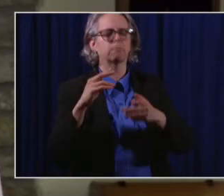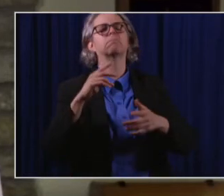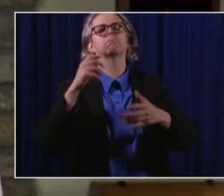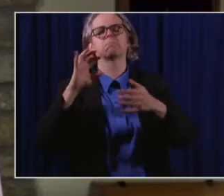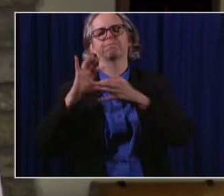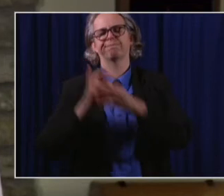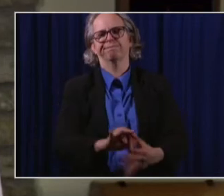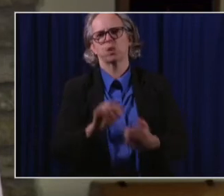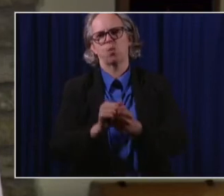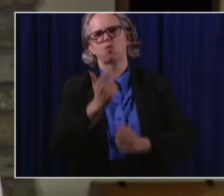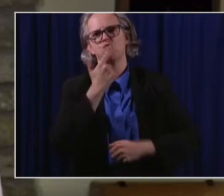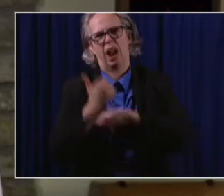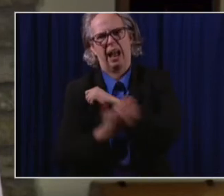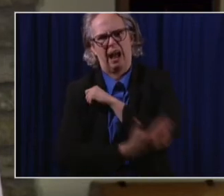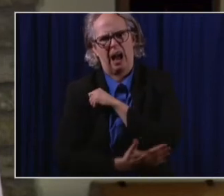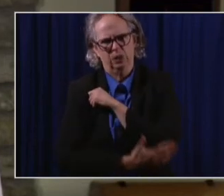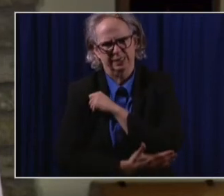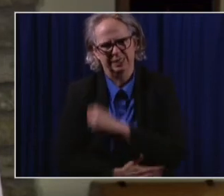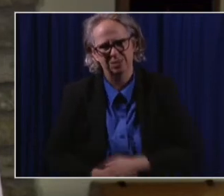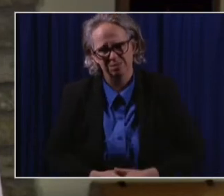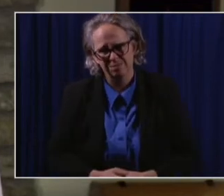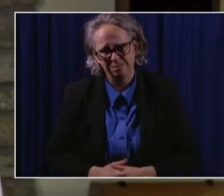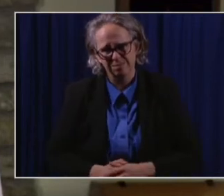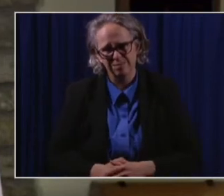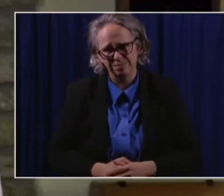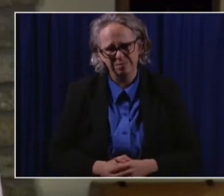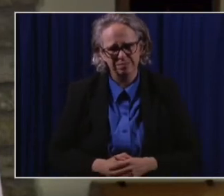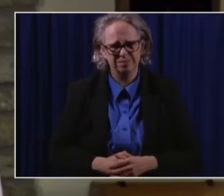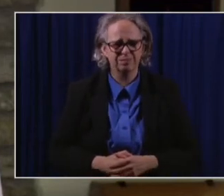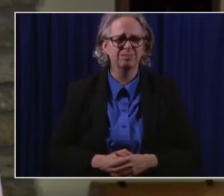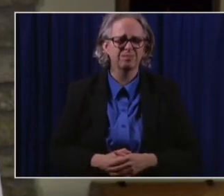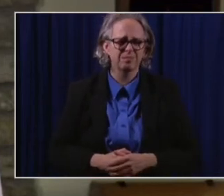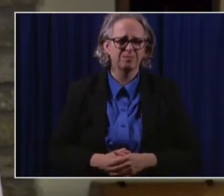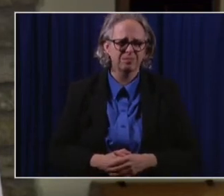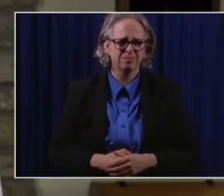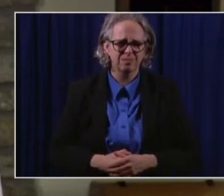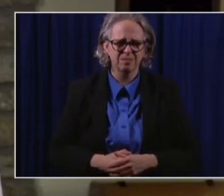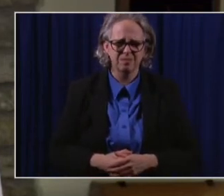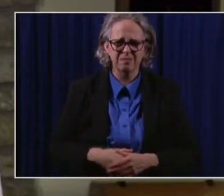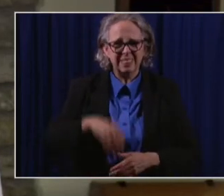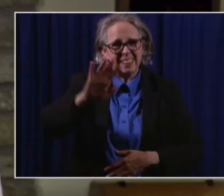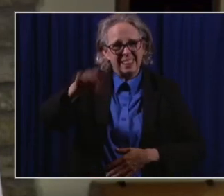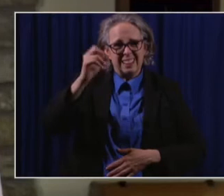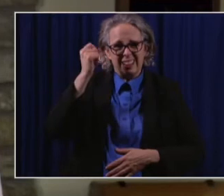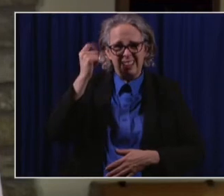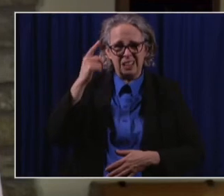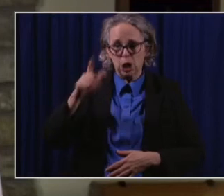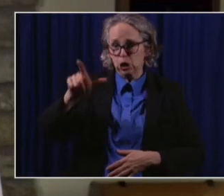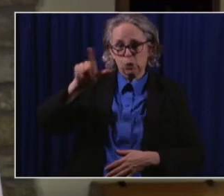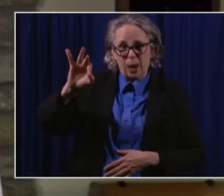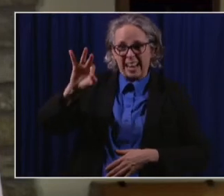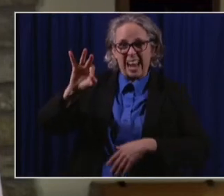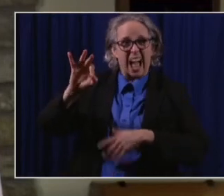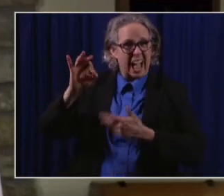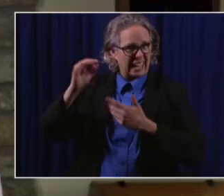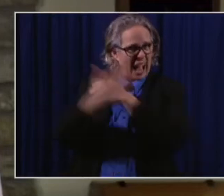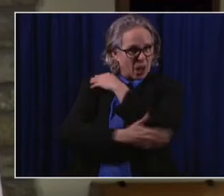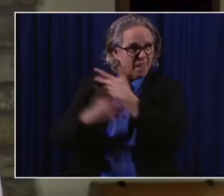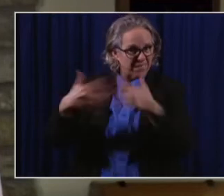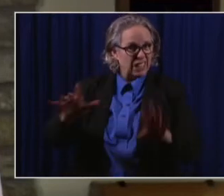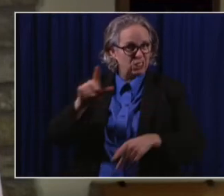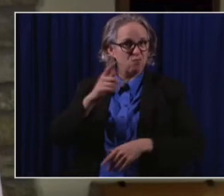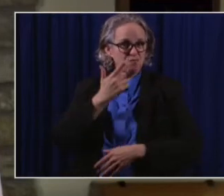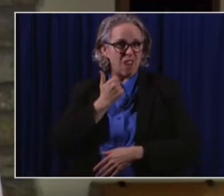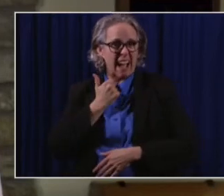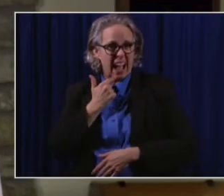forecast looks like. 2 indicators are present in all of these 29 counties. Indicator 1, which is new cases per capita,